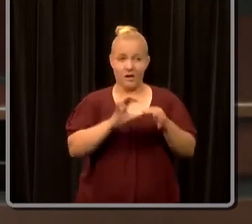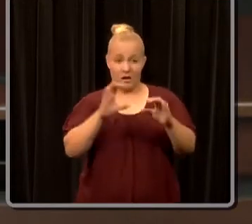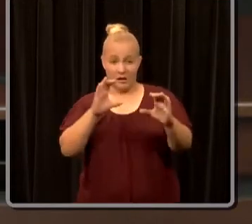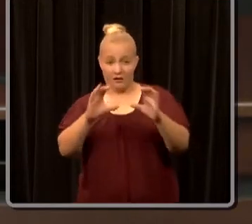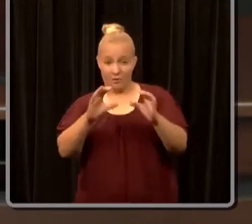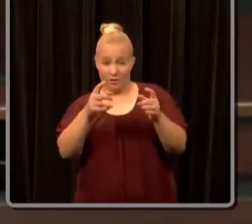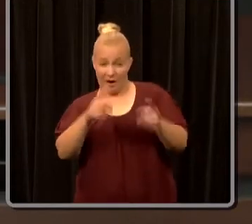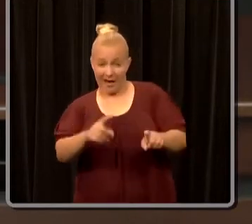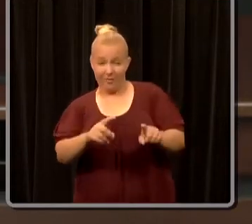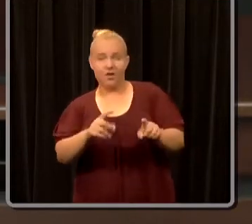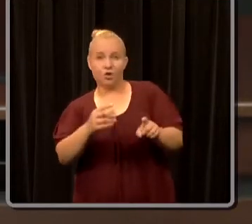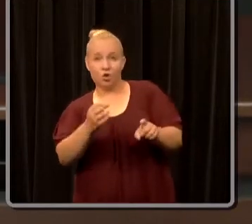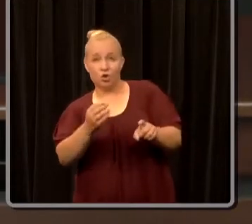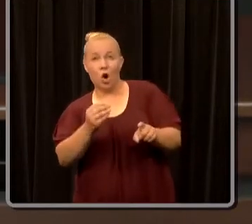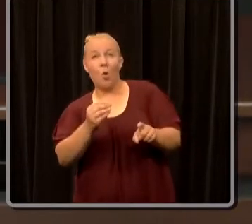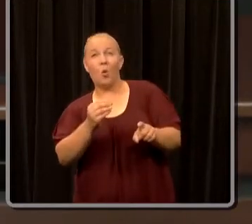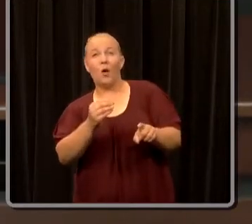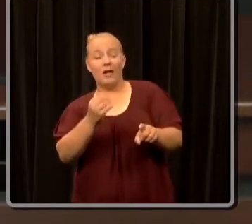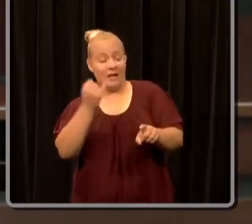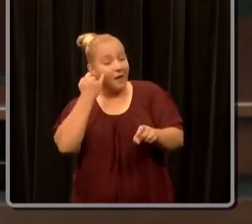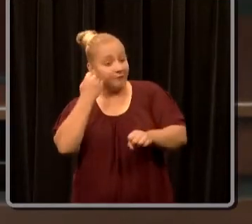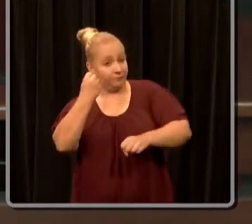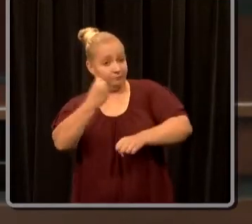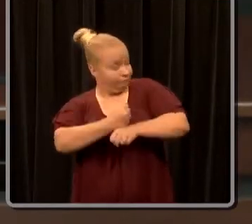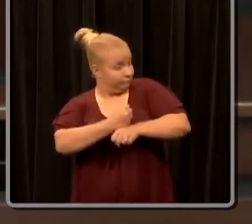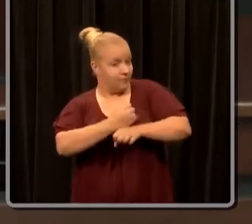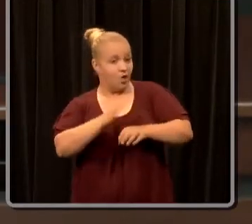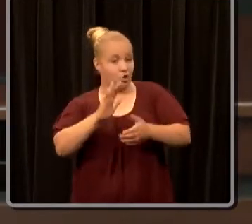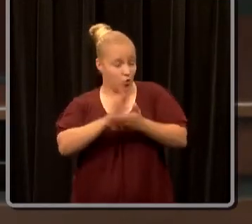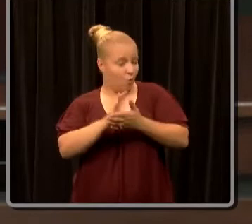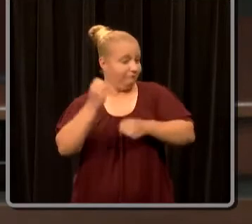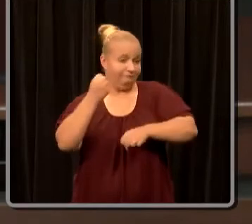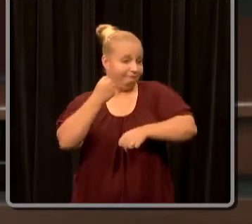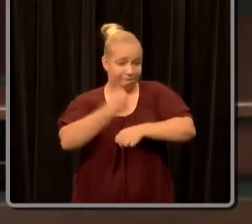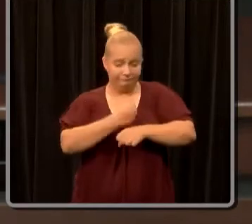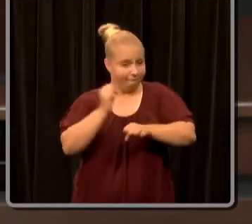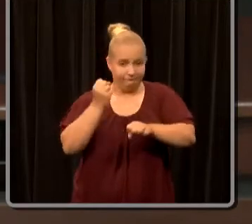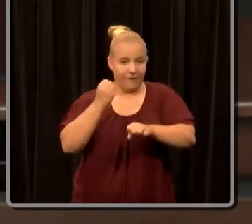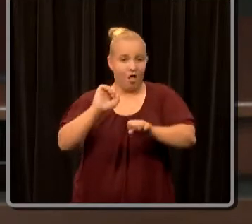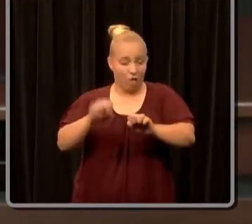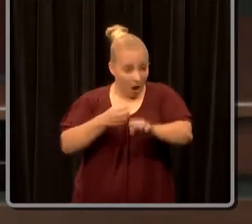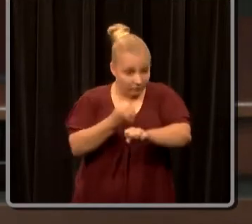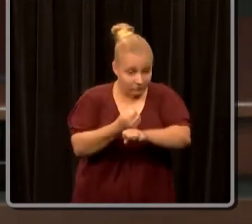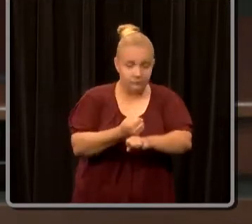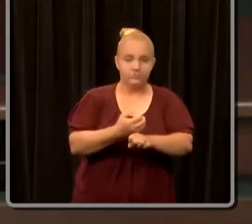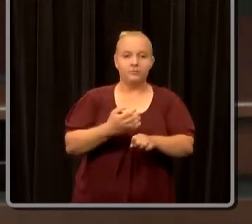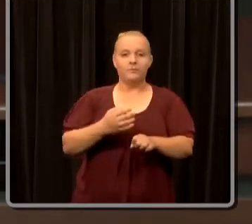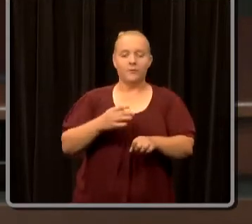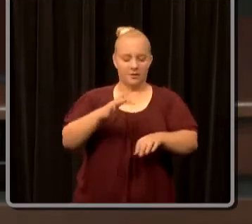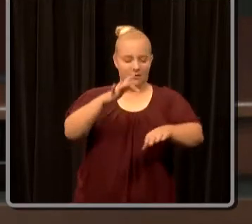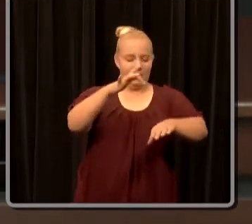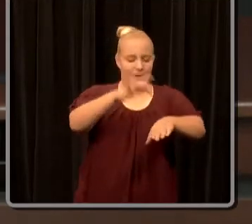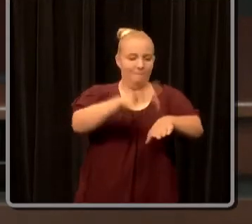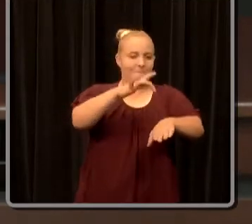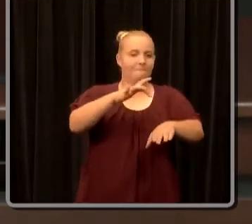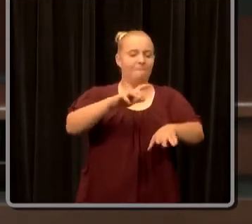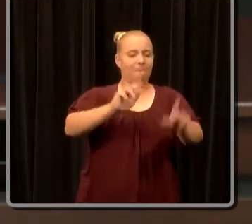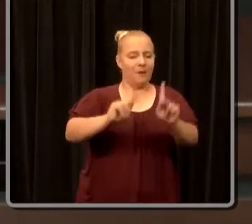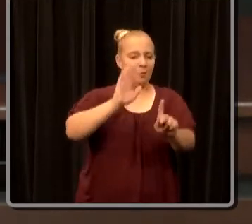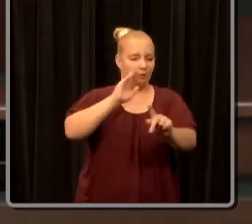So if there were a lockdown, right? You have the button, the people will be trained how to use that to lock down the